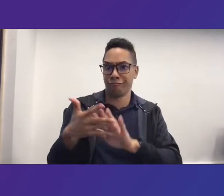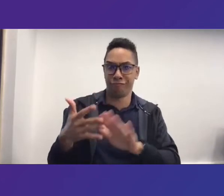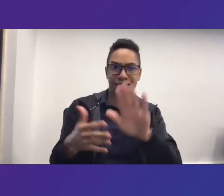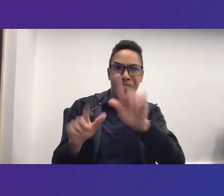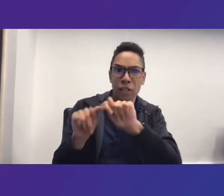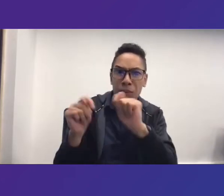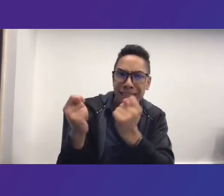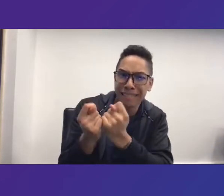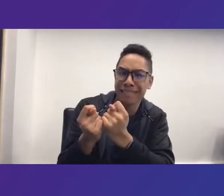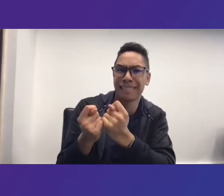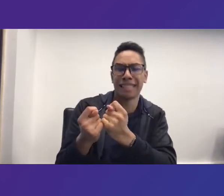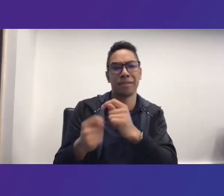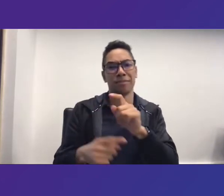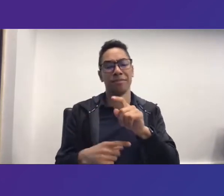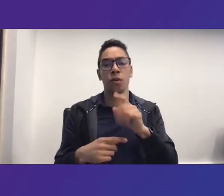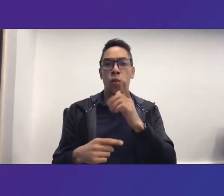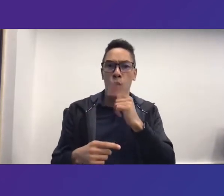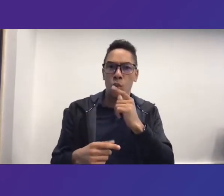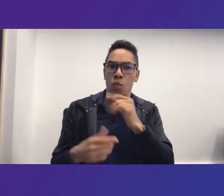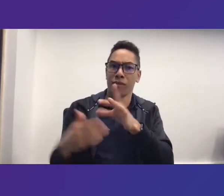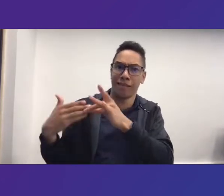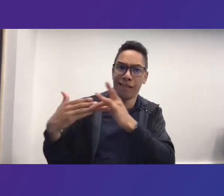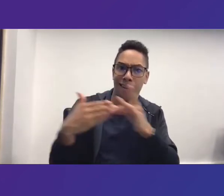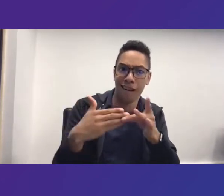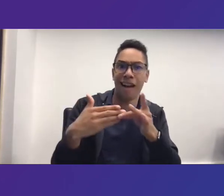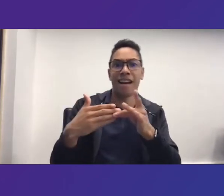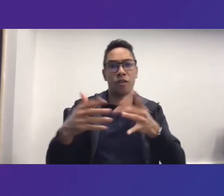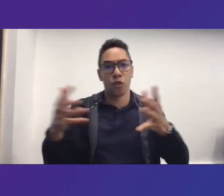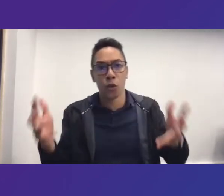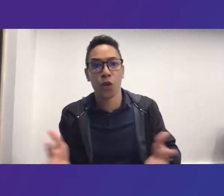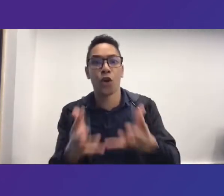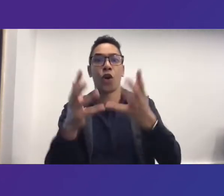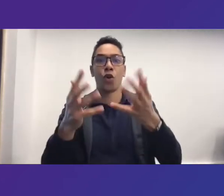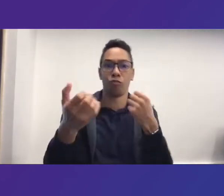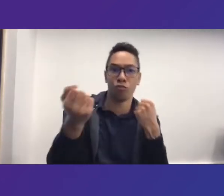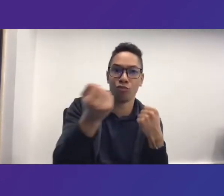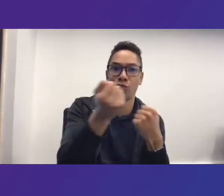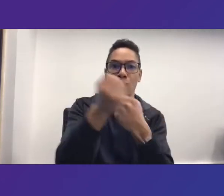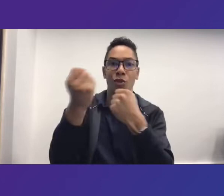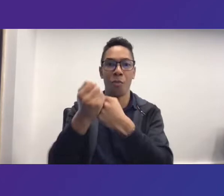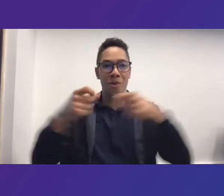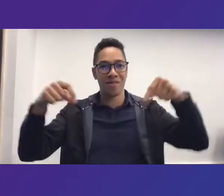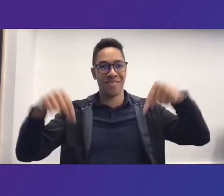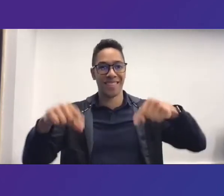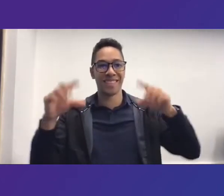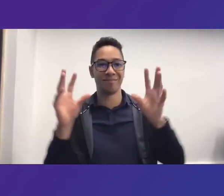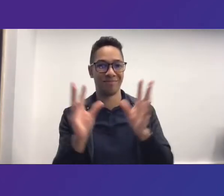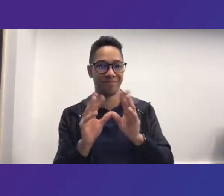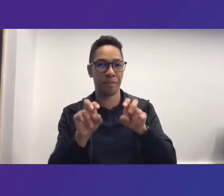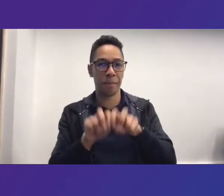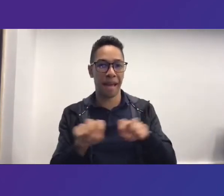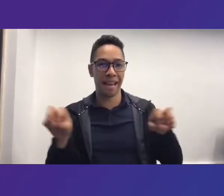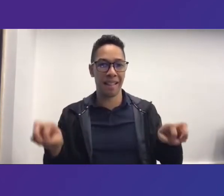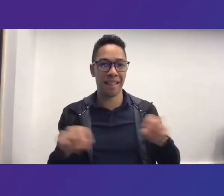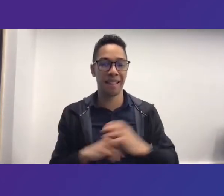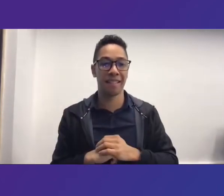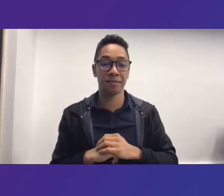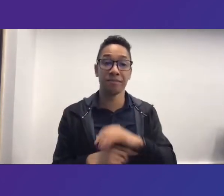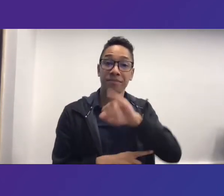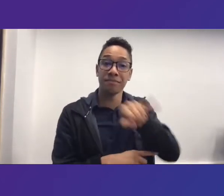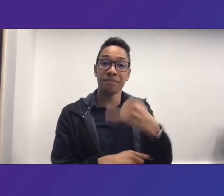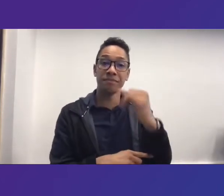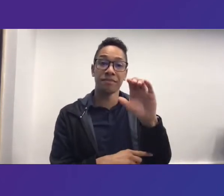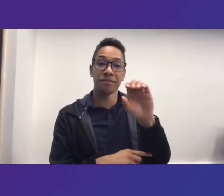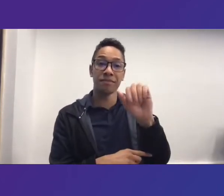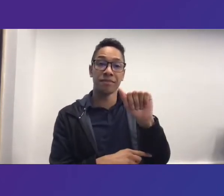Candace Thompson-Zachary, who have guided and encouraged and supported this panel. Jonathan Mena, the